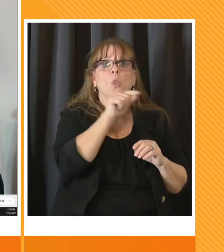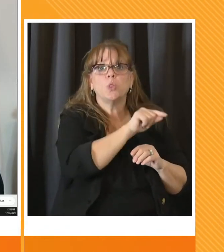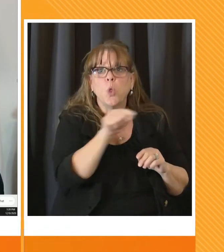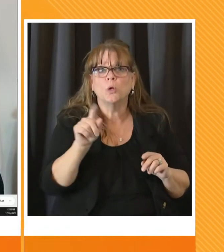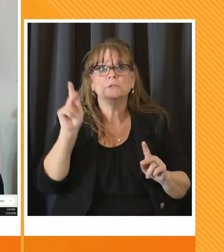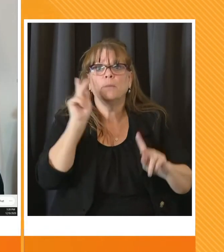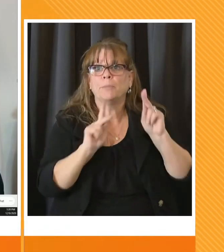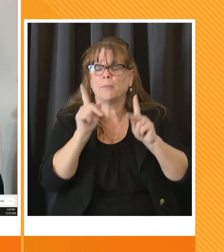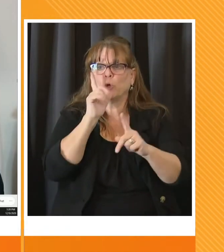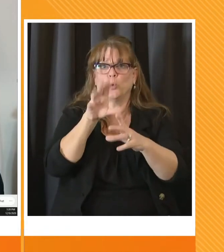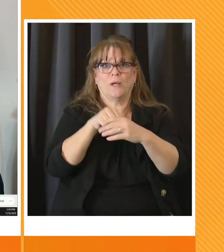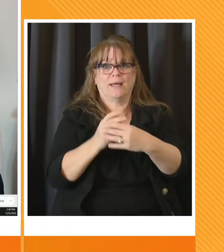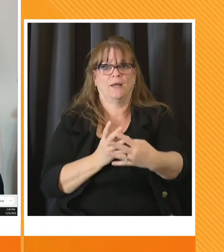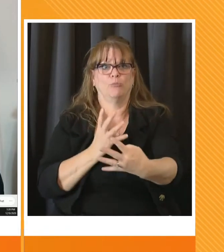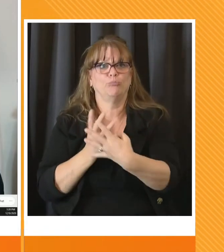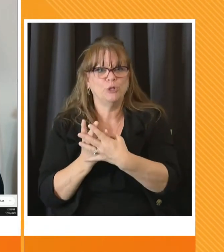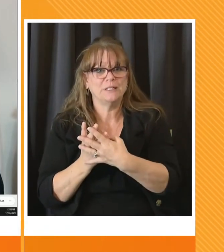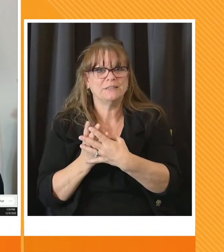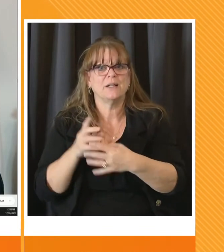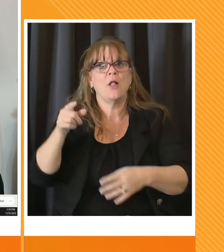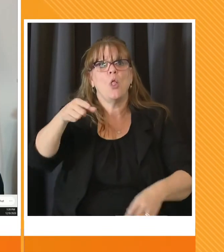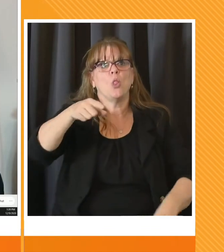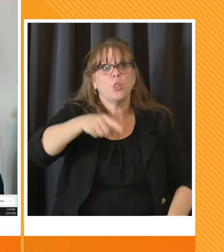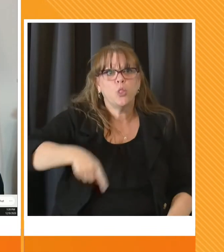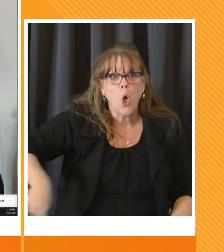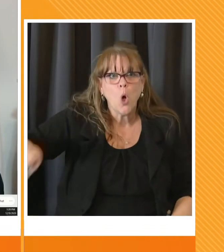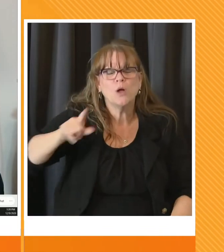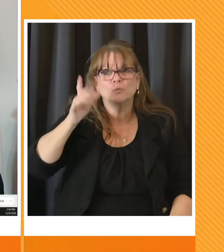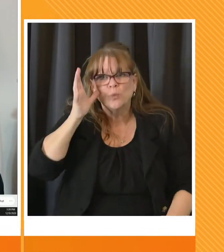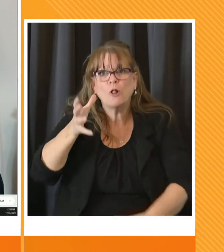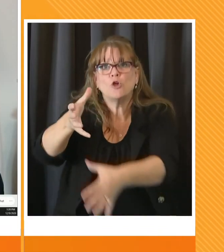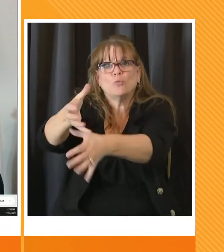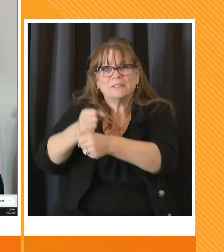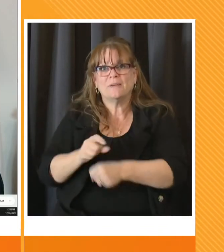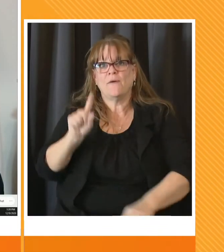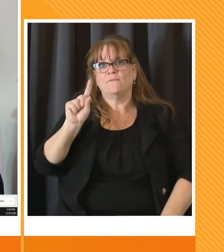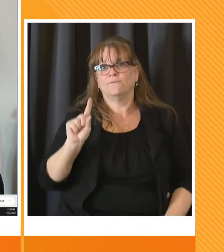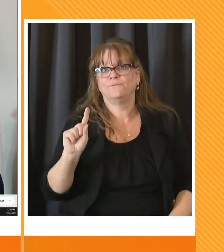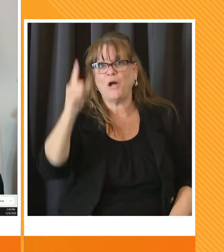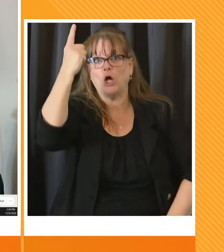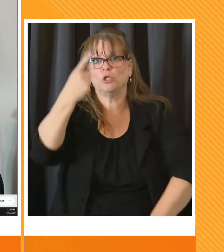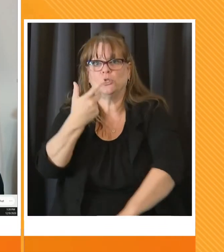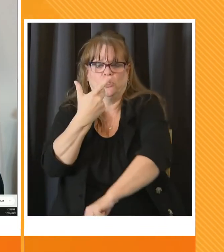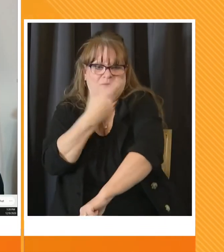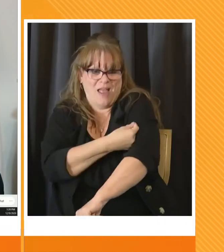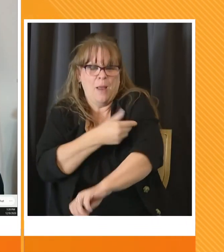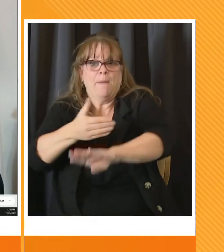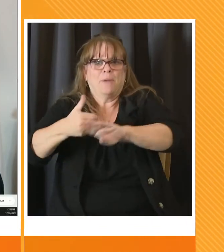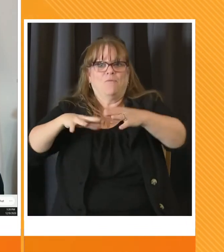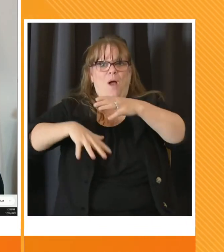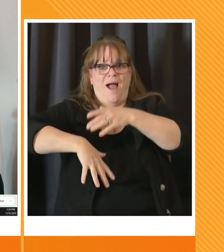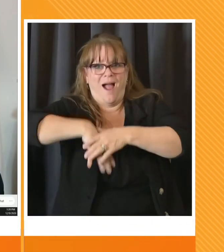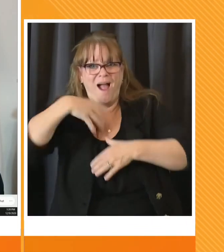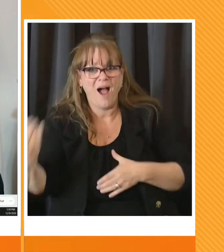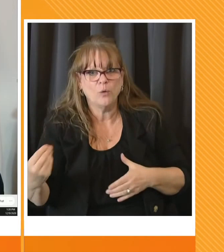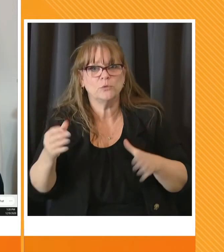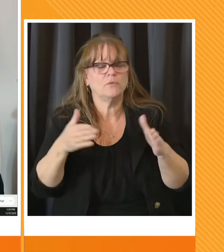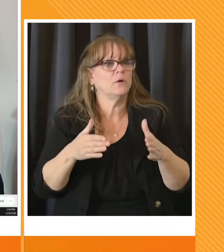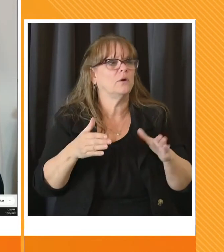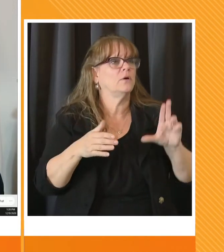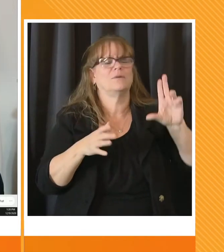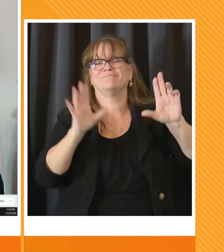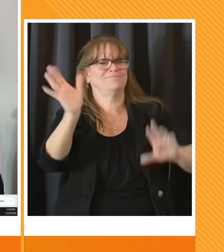before those who are free? No, that's the same. Everybody will be treated the same. And